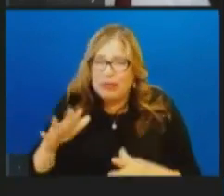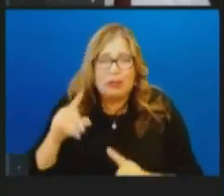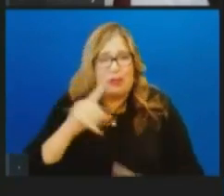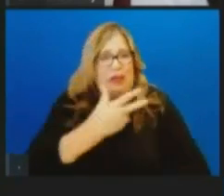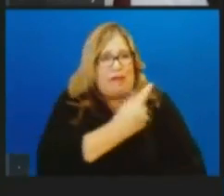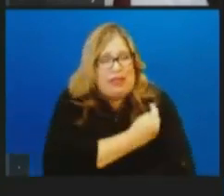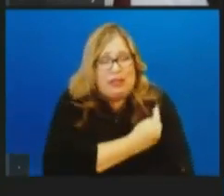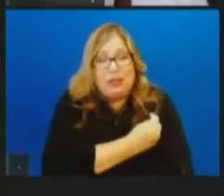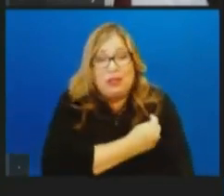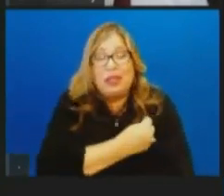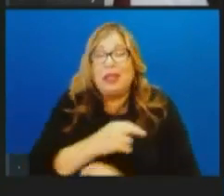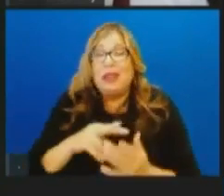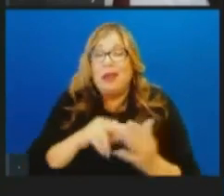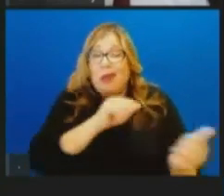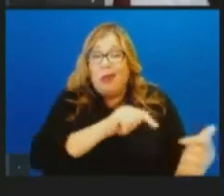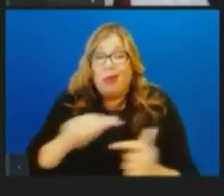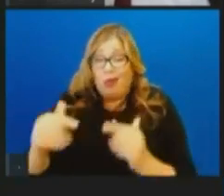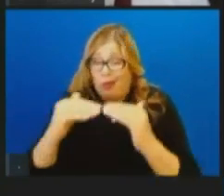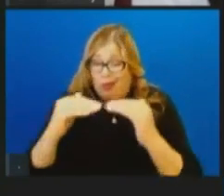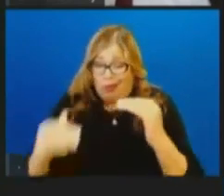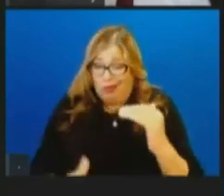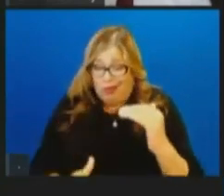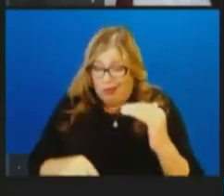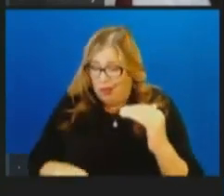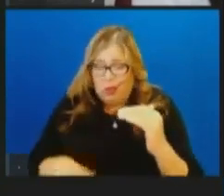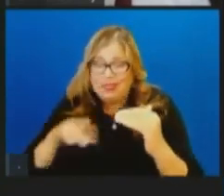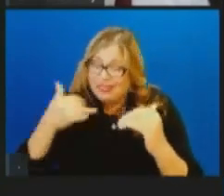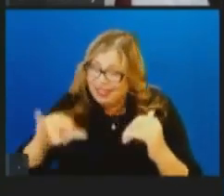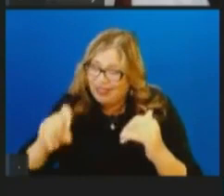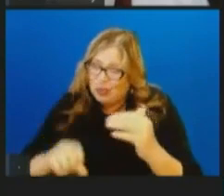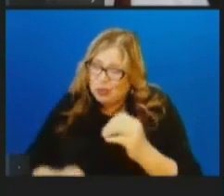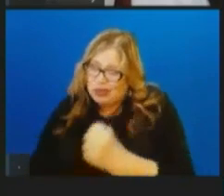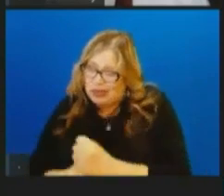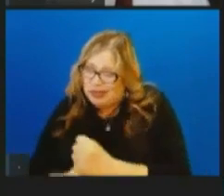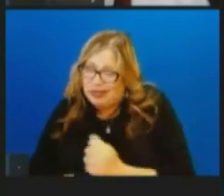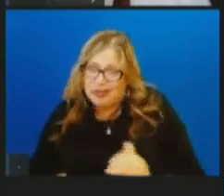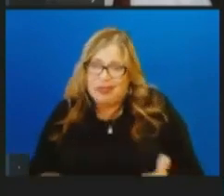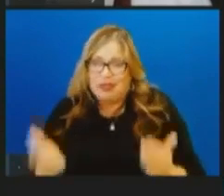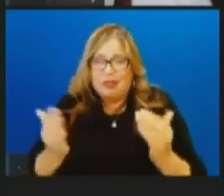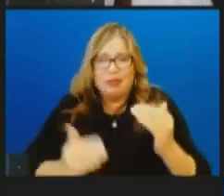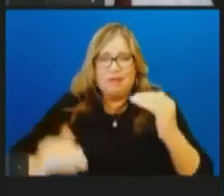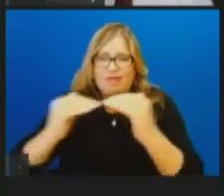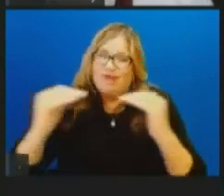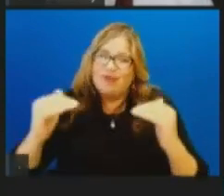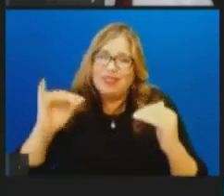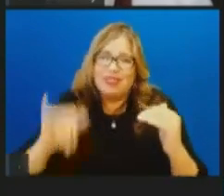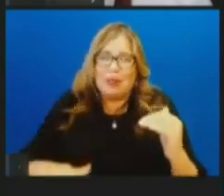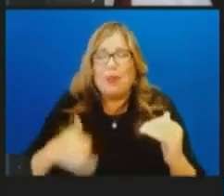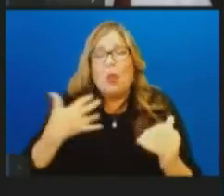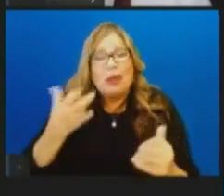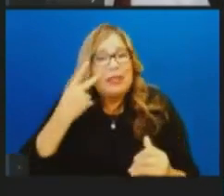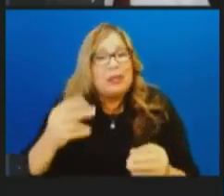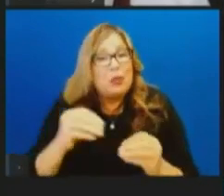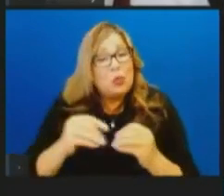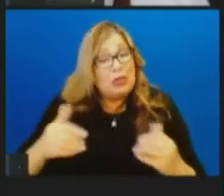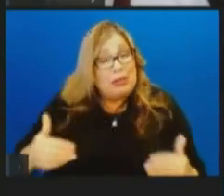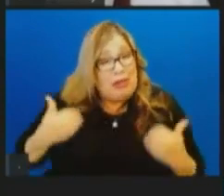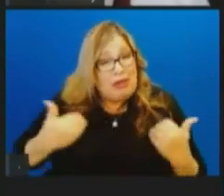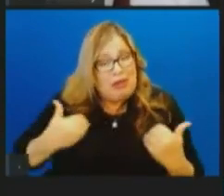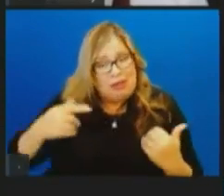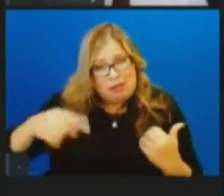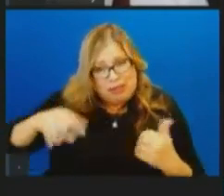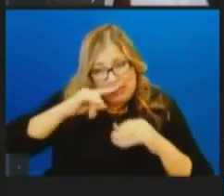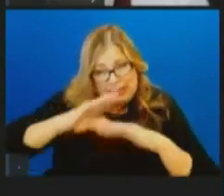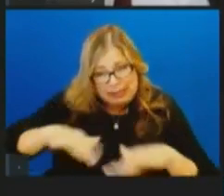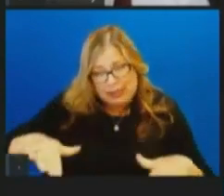to do to get more our youngest Californians vaccinated at rates that we want to see go up. And we really hope and